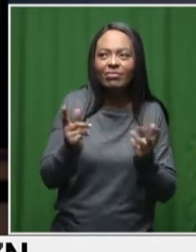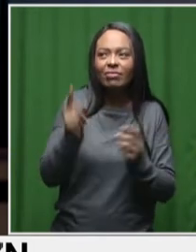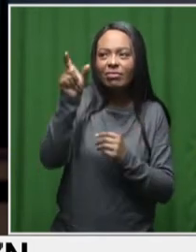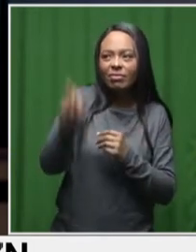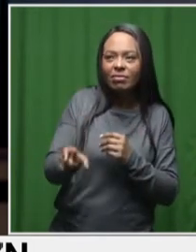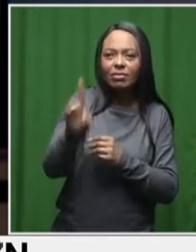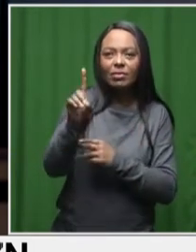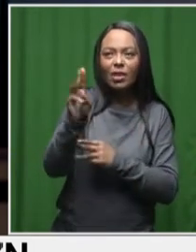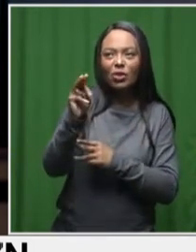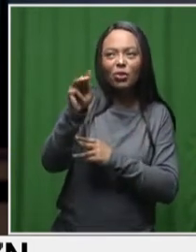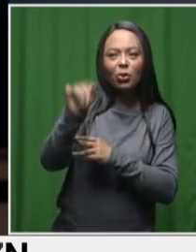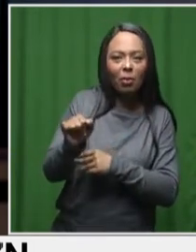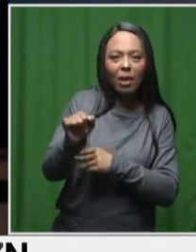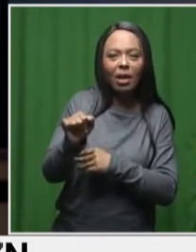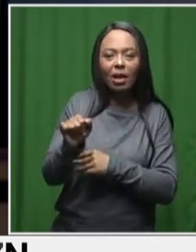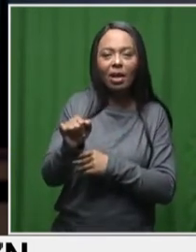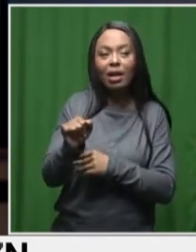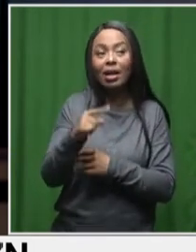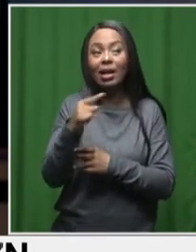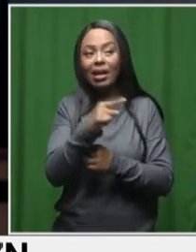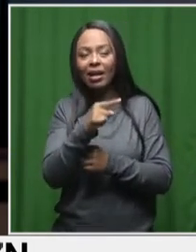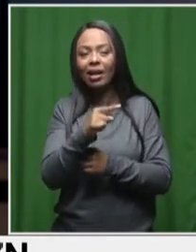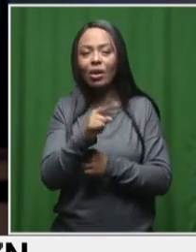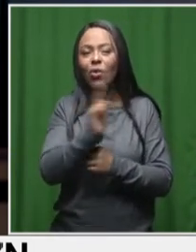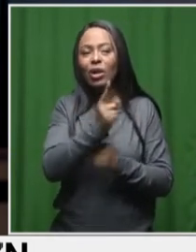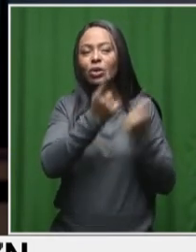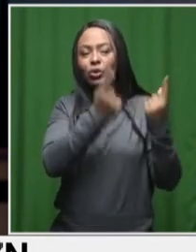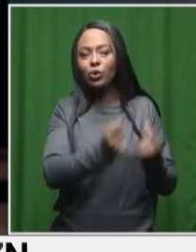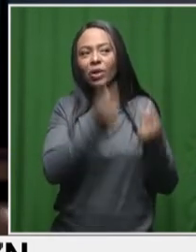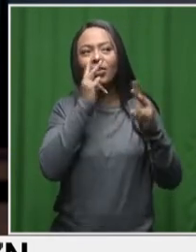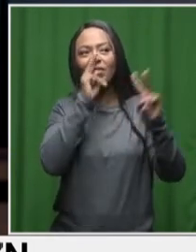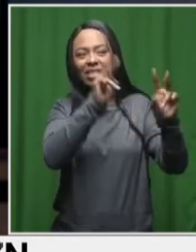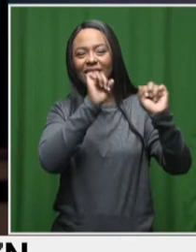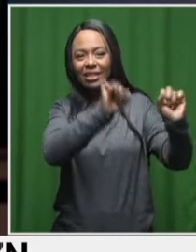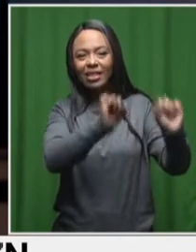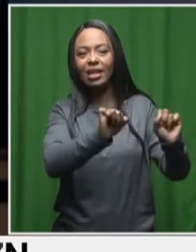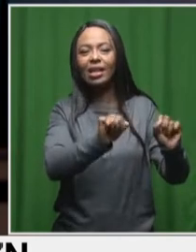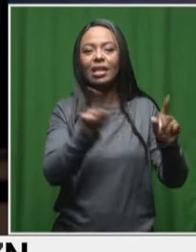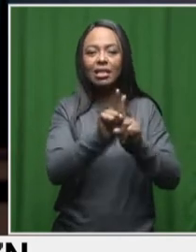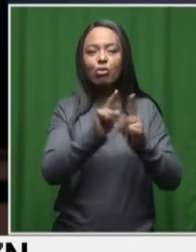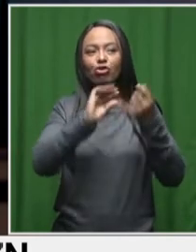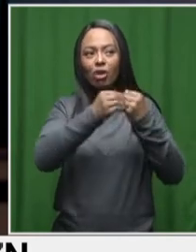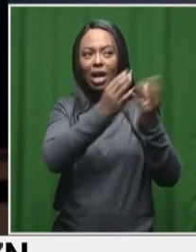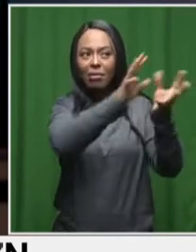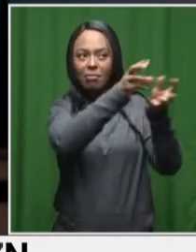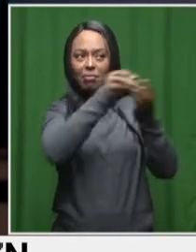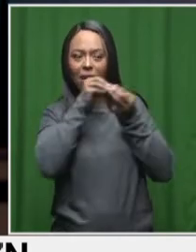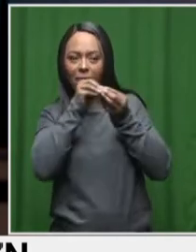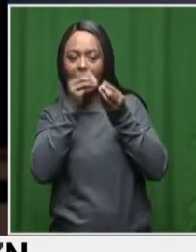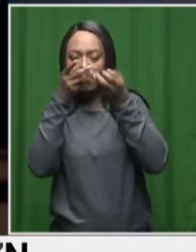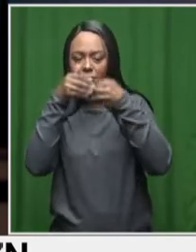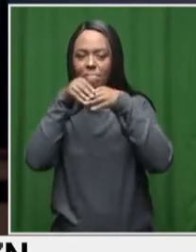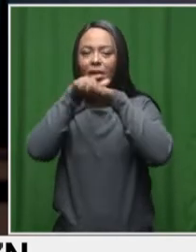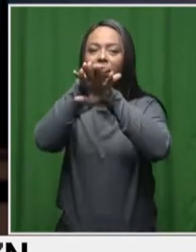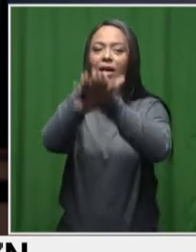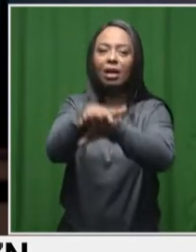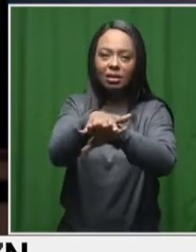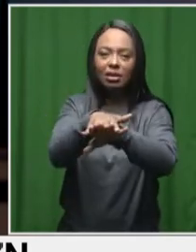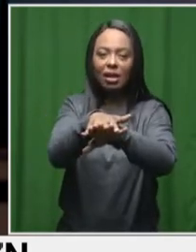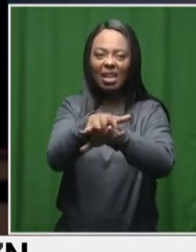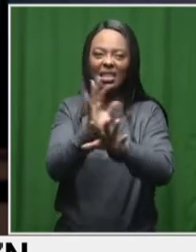Duma is doing, his vision. I also try to incorporate that in him